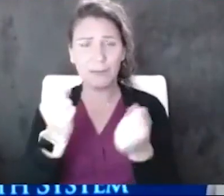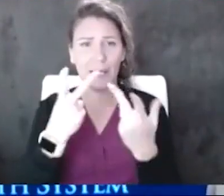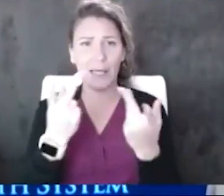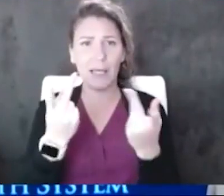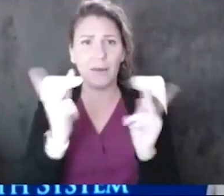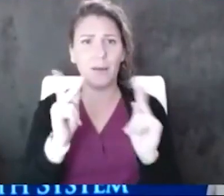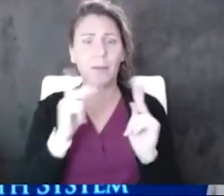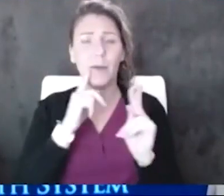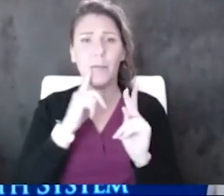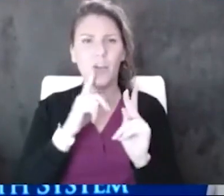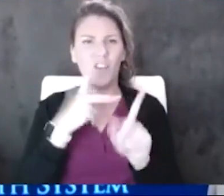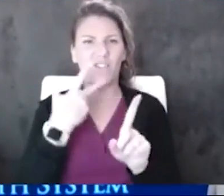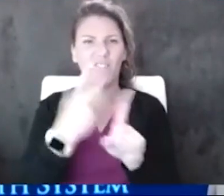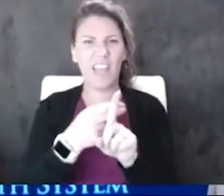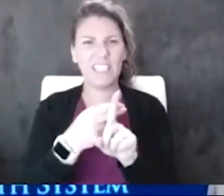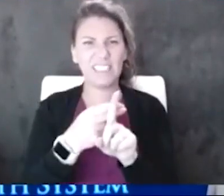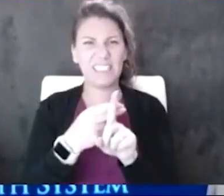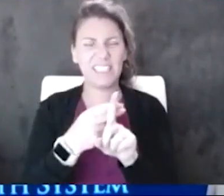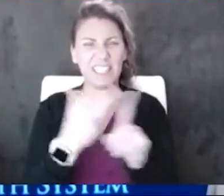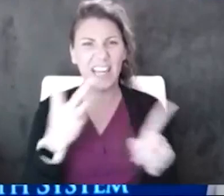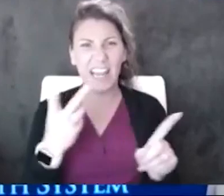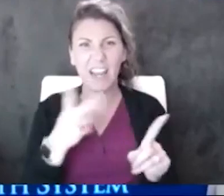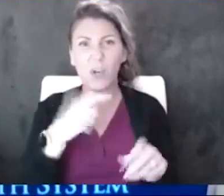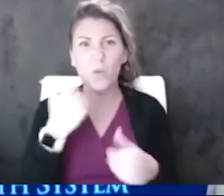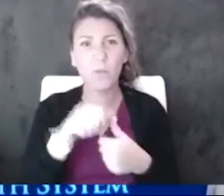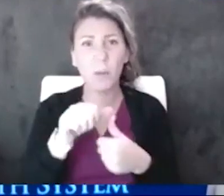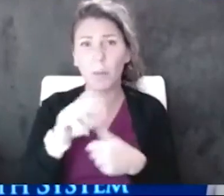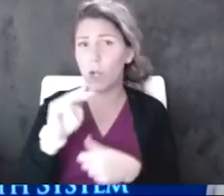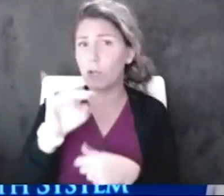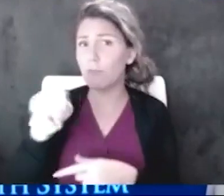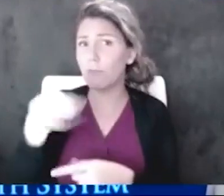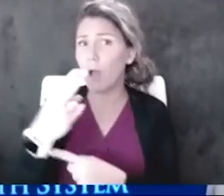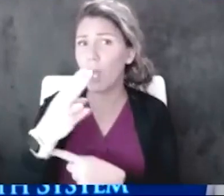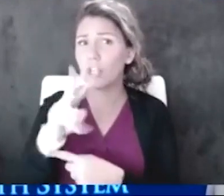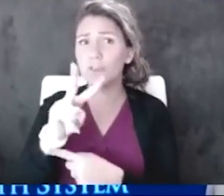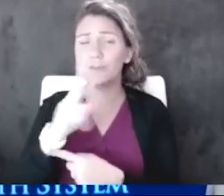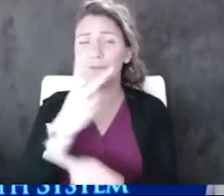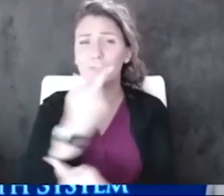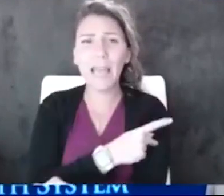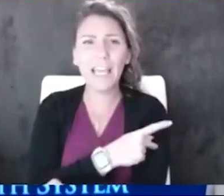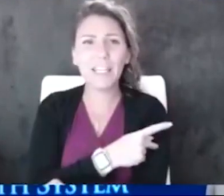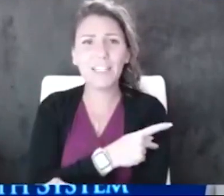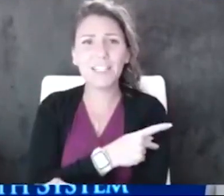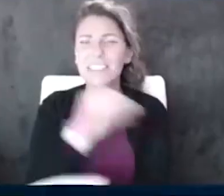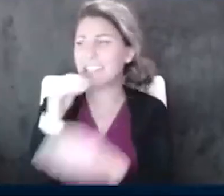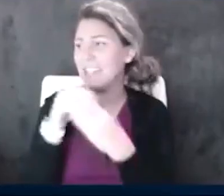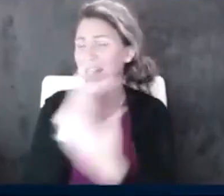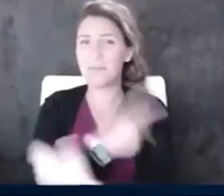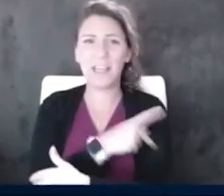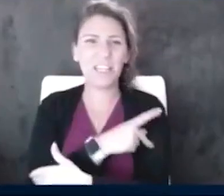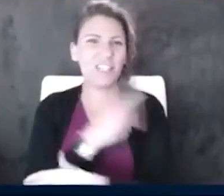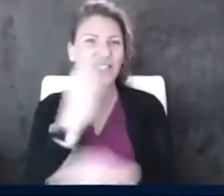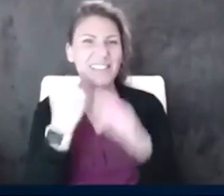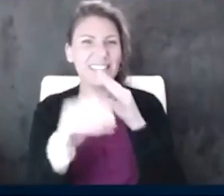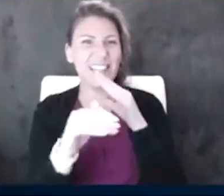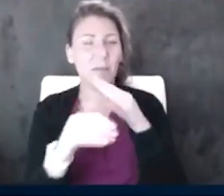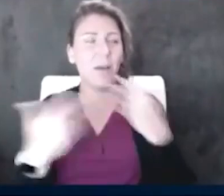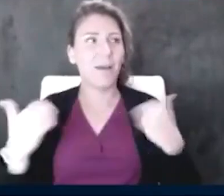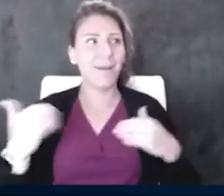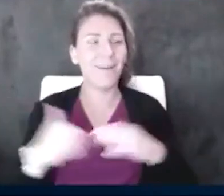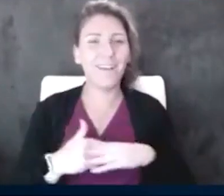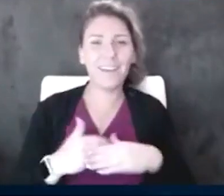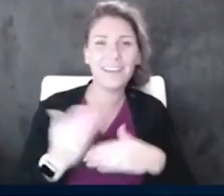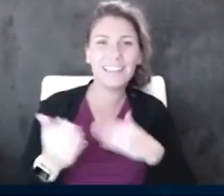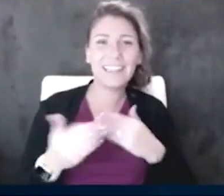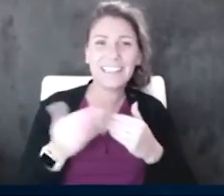down to 2 patients in March. That was easy to do, the inpatient census email. Was it? No, yeah, that didn't take much time, and